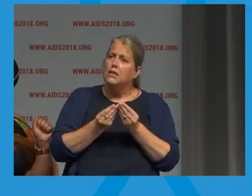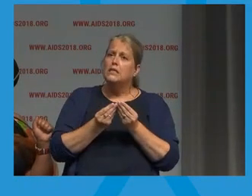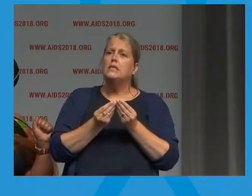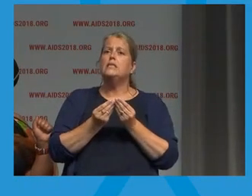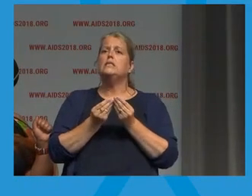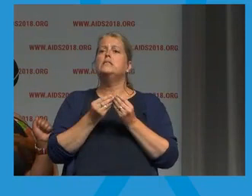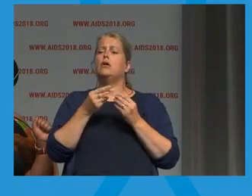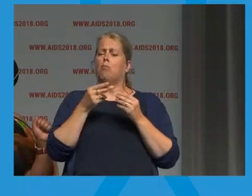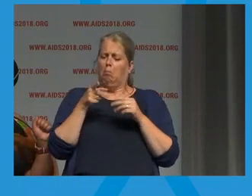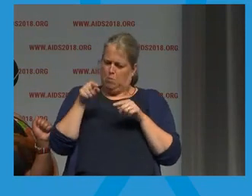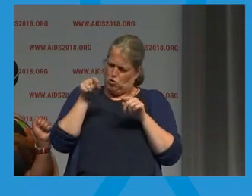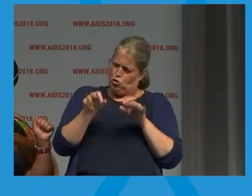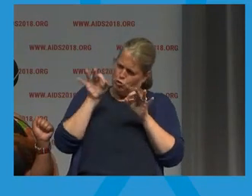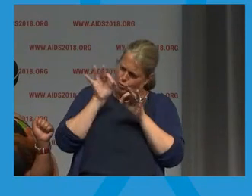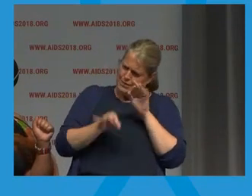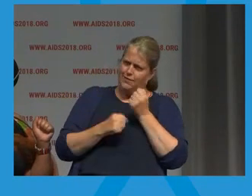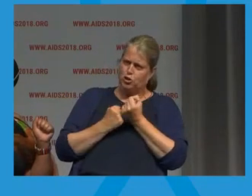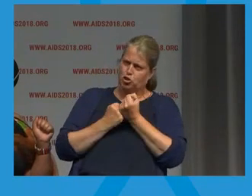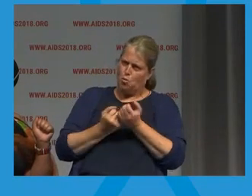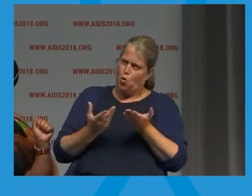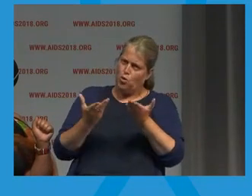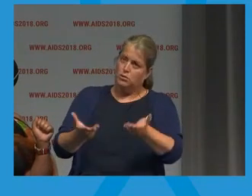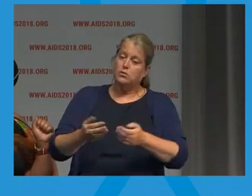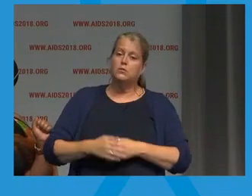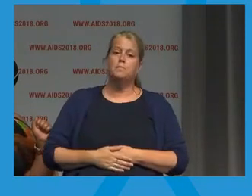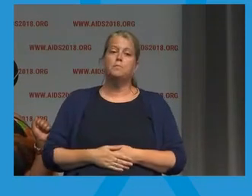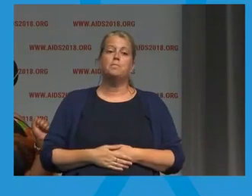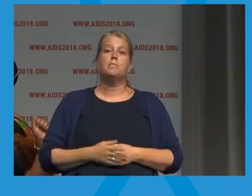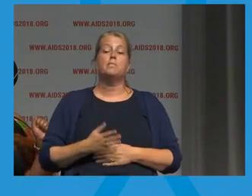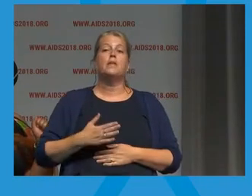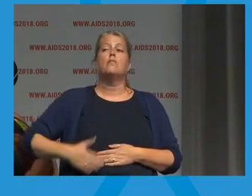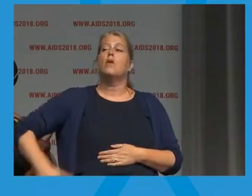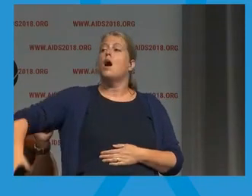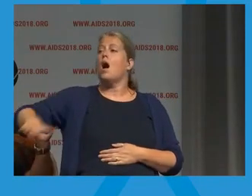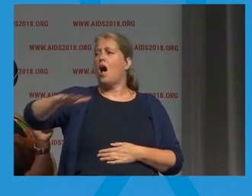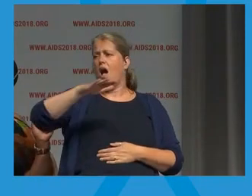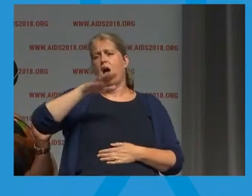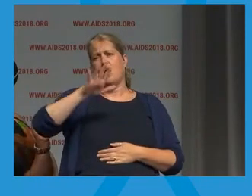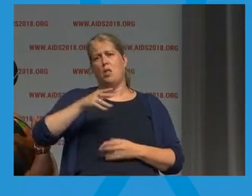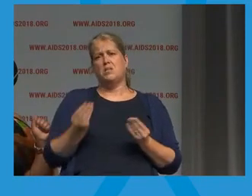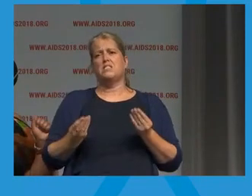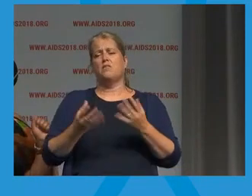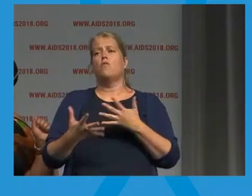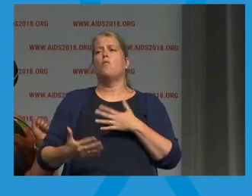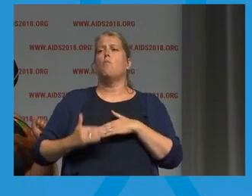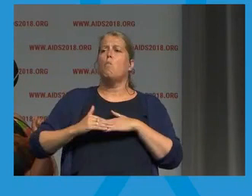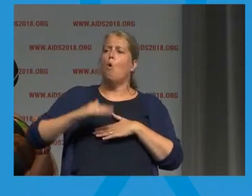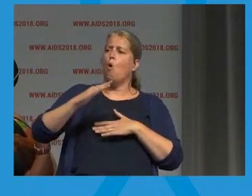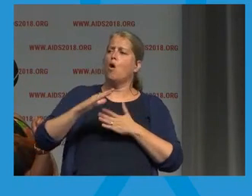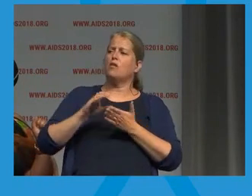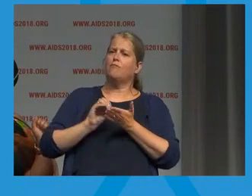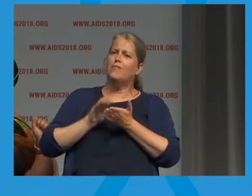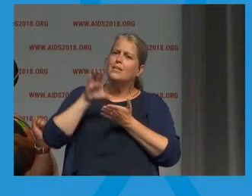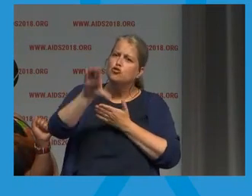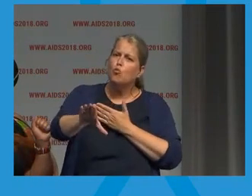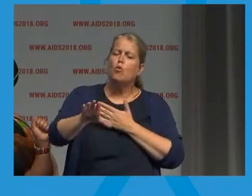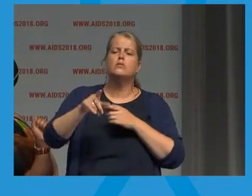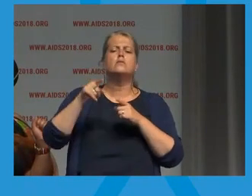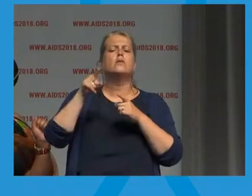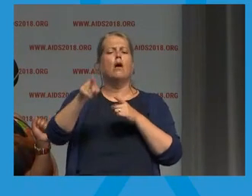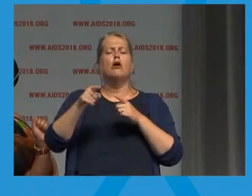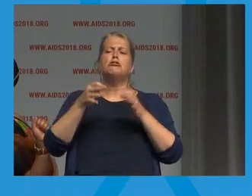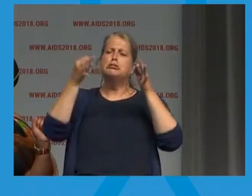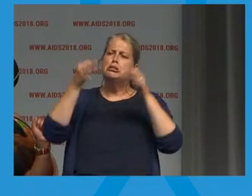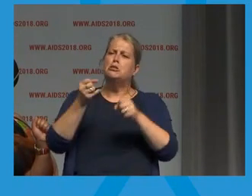age-specific support. And we all to give more resources and decision-making powers community